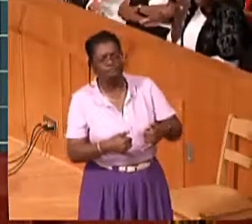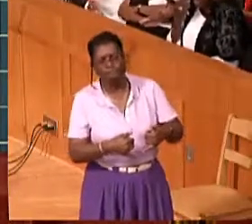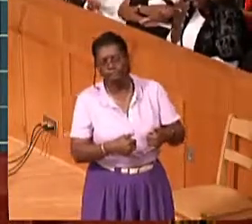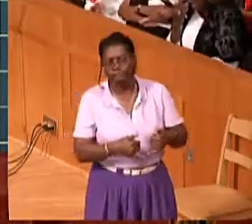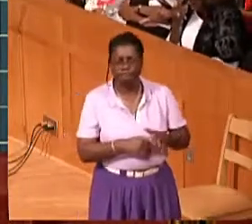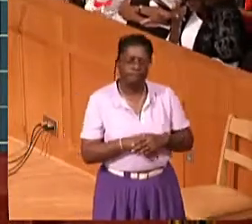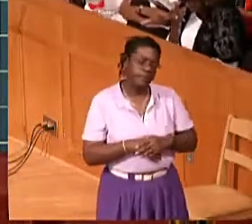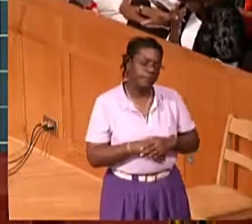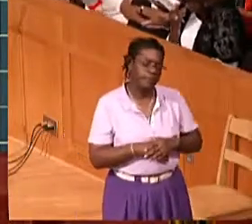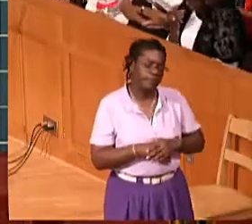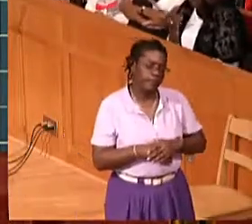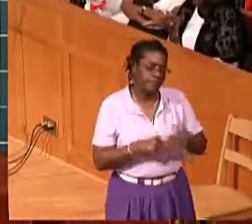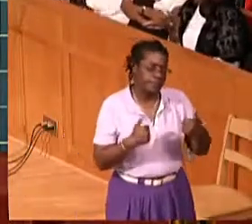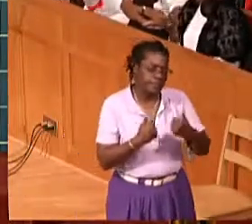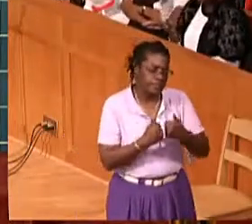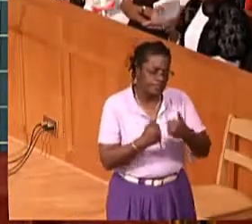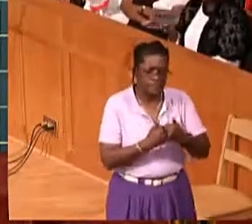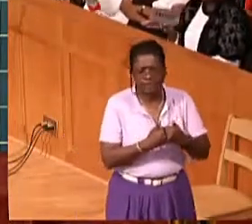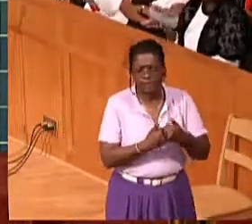I love to play dominoes.